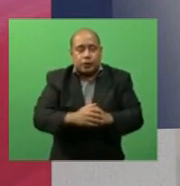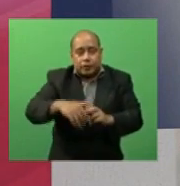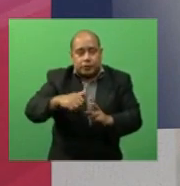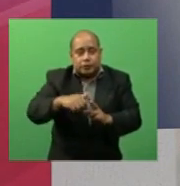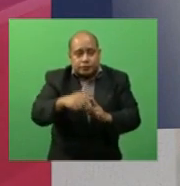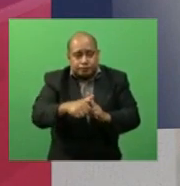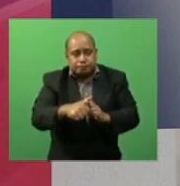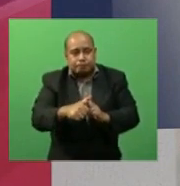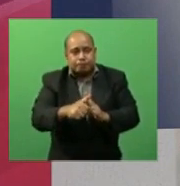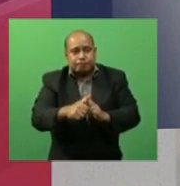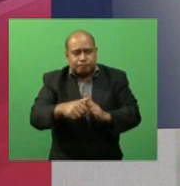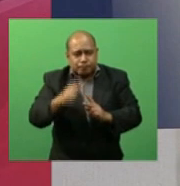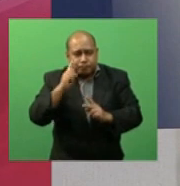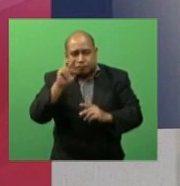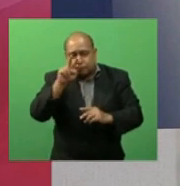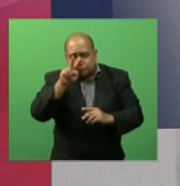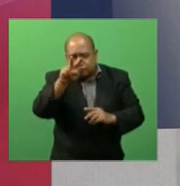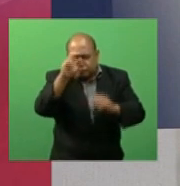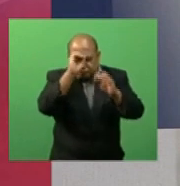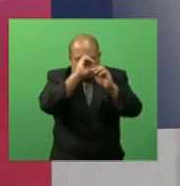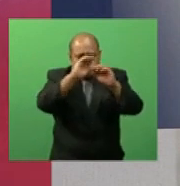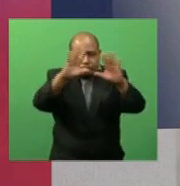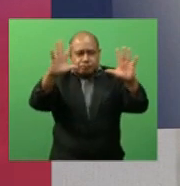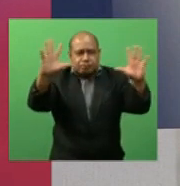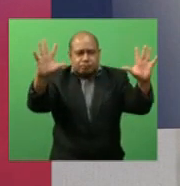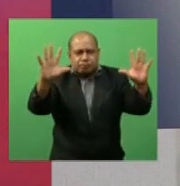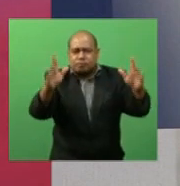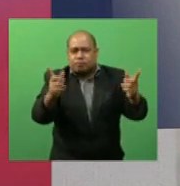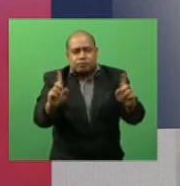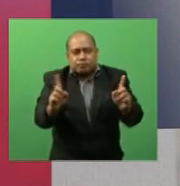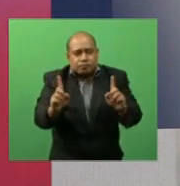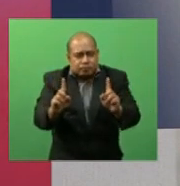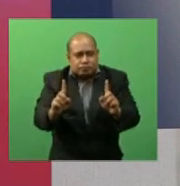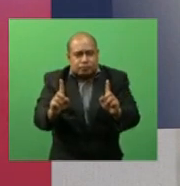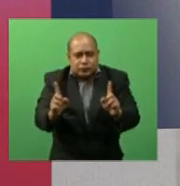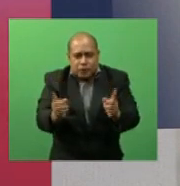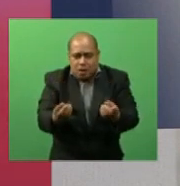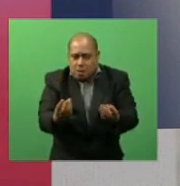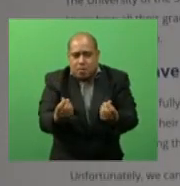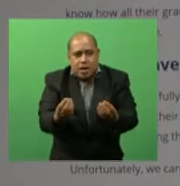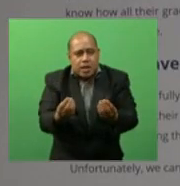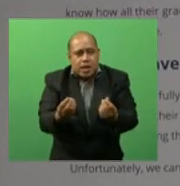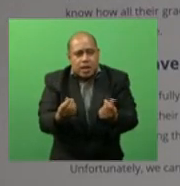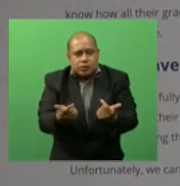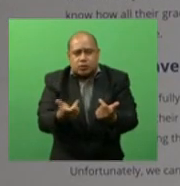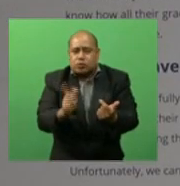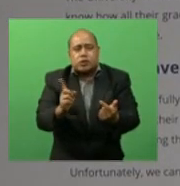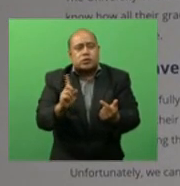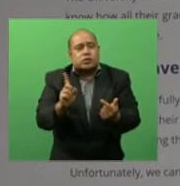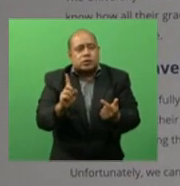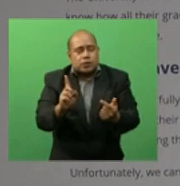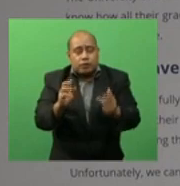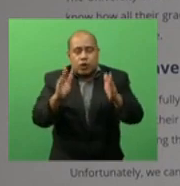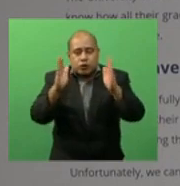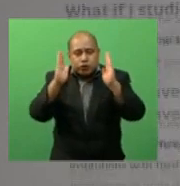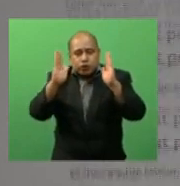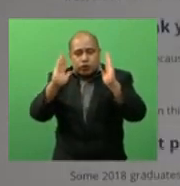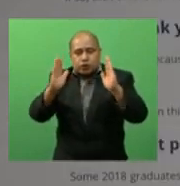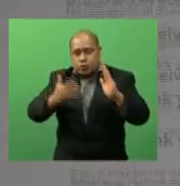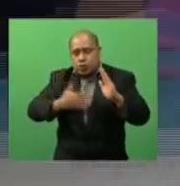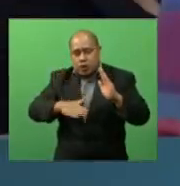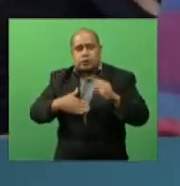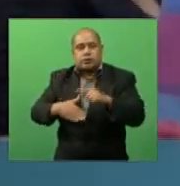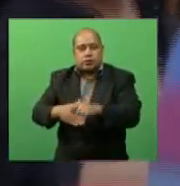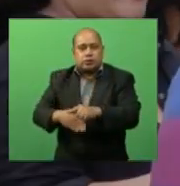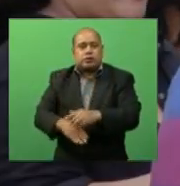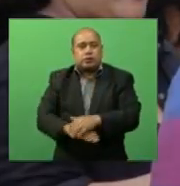mission and what the Wilebu Theological College values, especially to the call of the church. The Graduate Outcomes Survey is funded by the Ministry